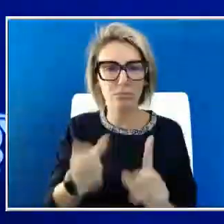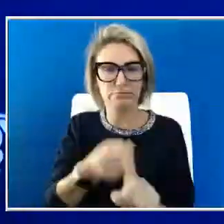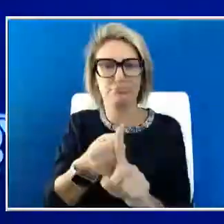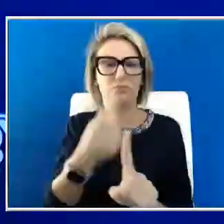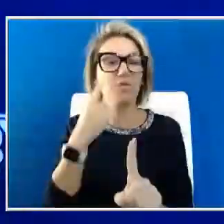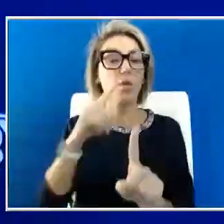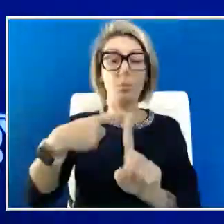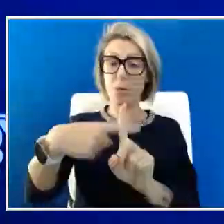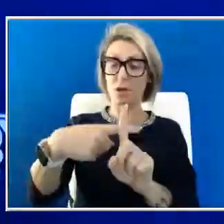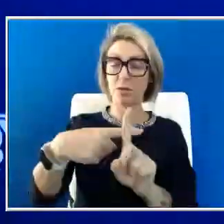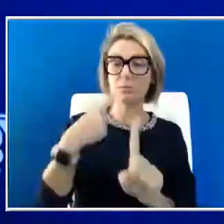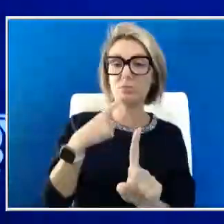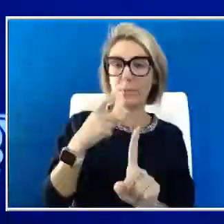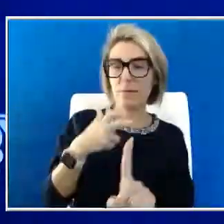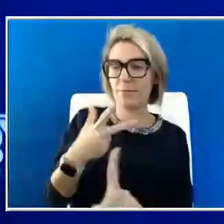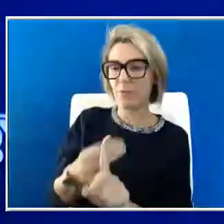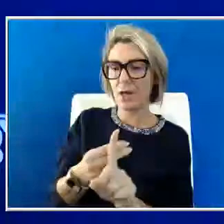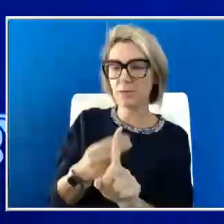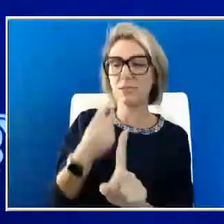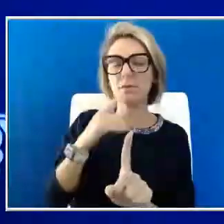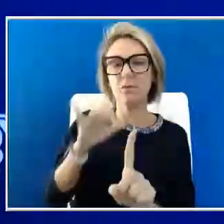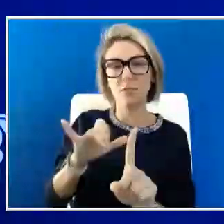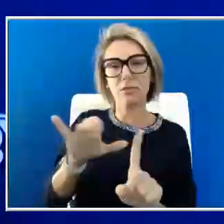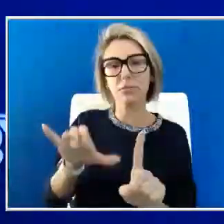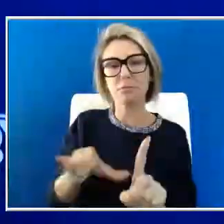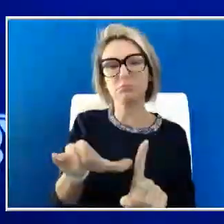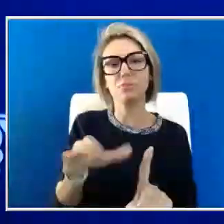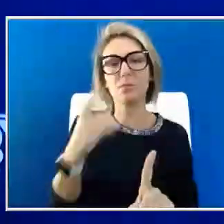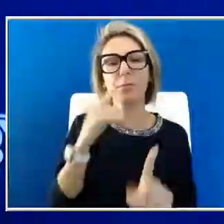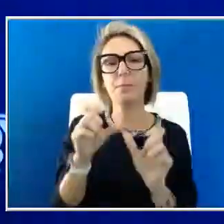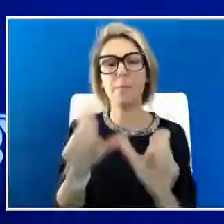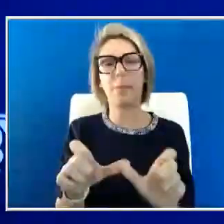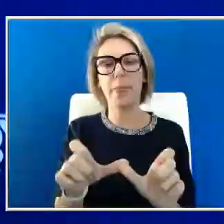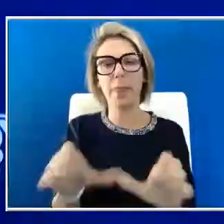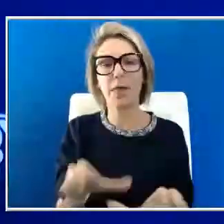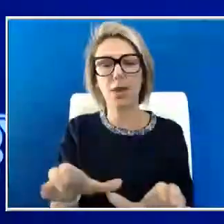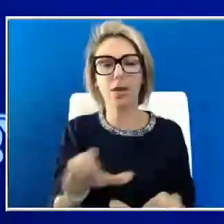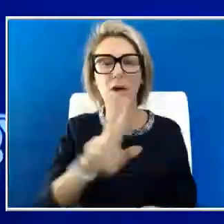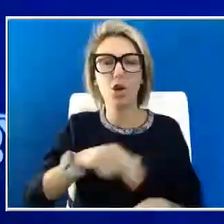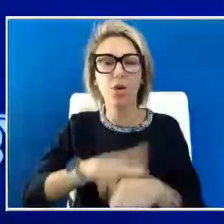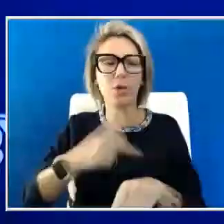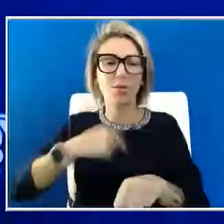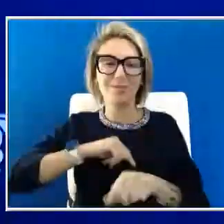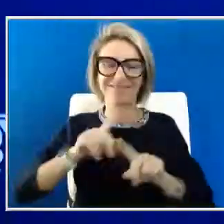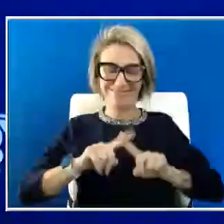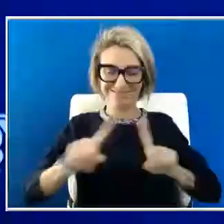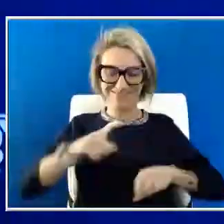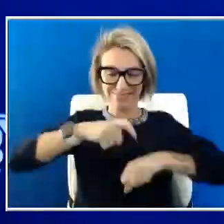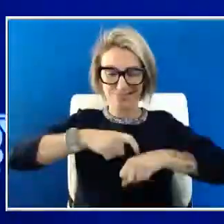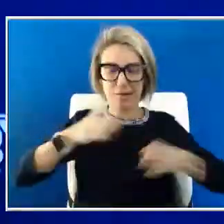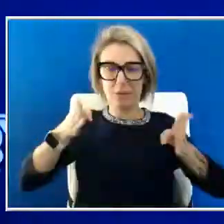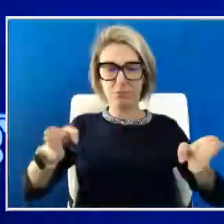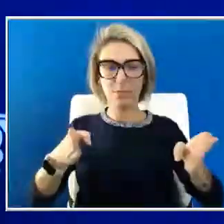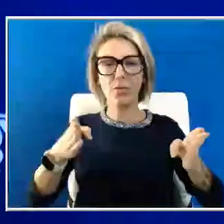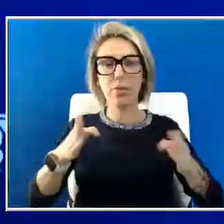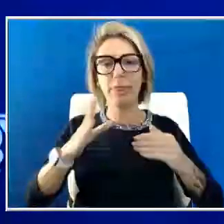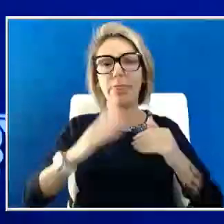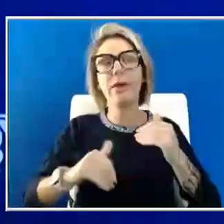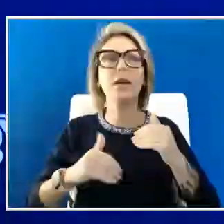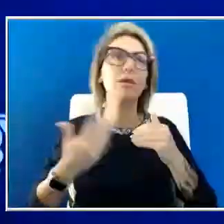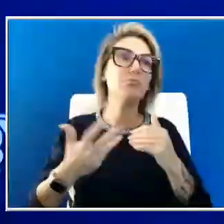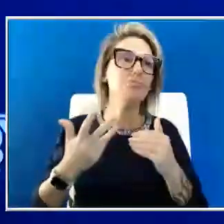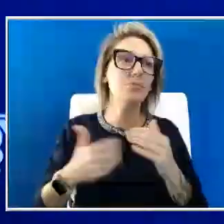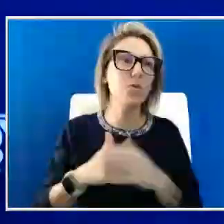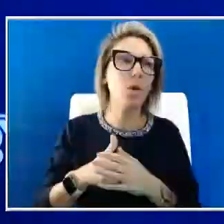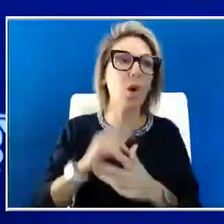the vaccine has done and continues to do. Of course, we are in a different time period now than we were when there was